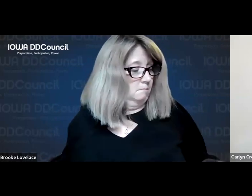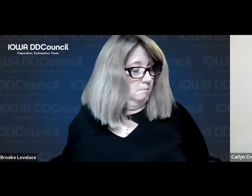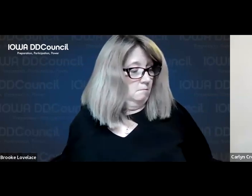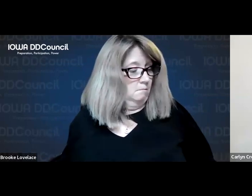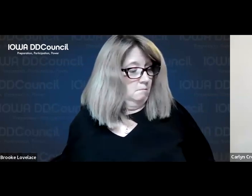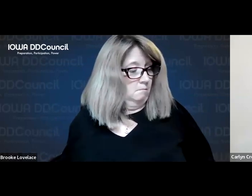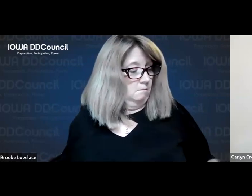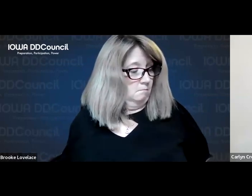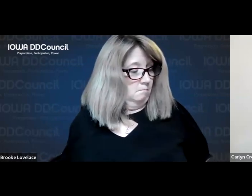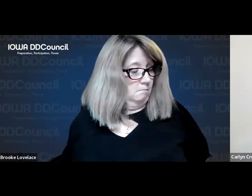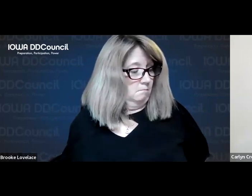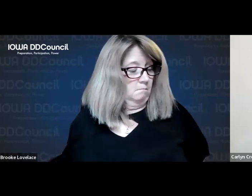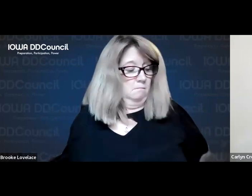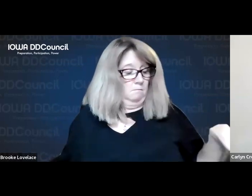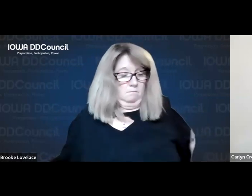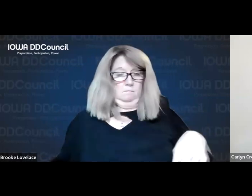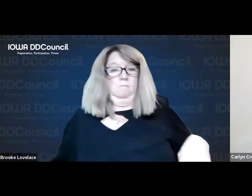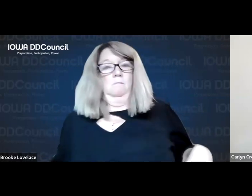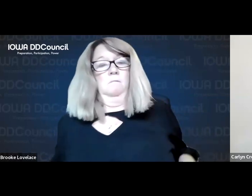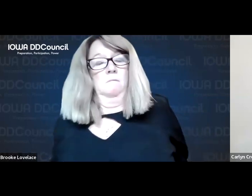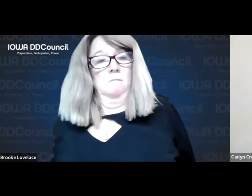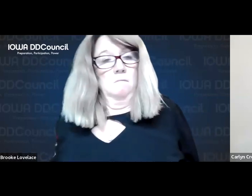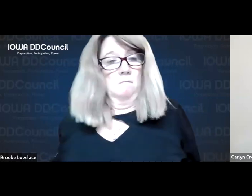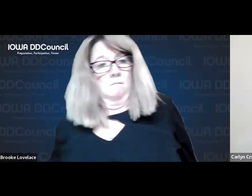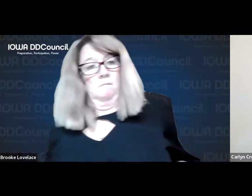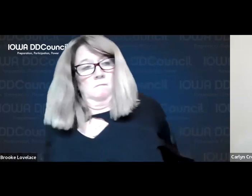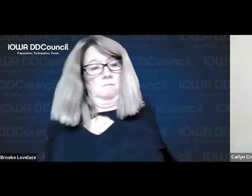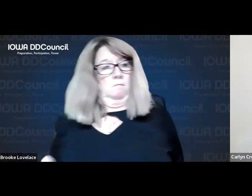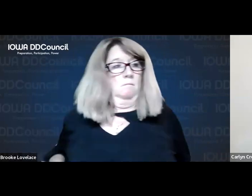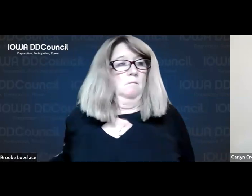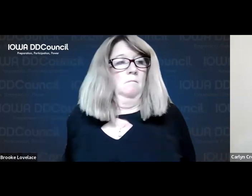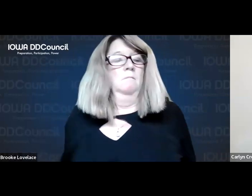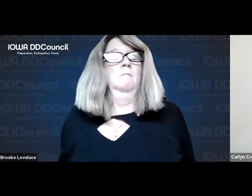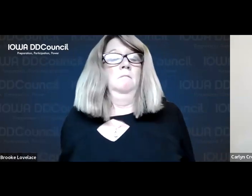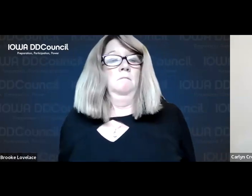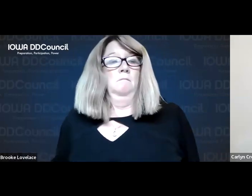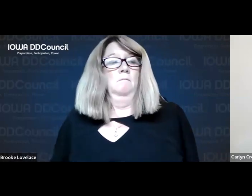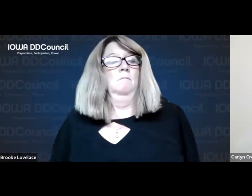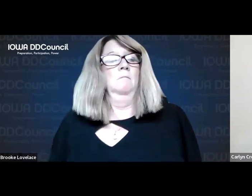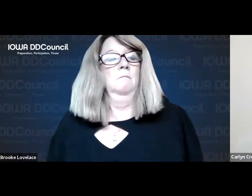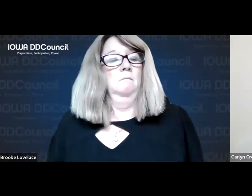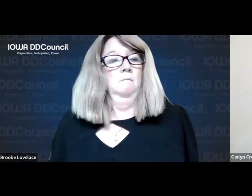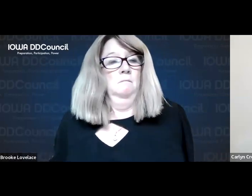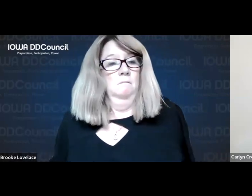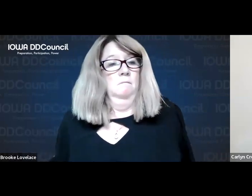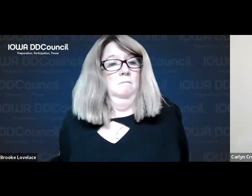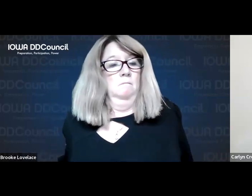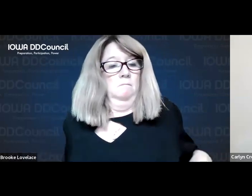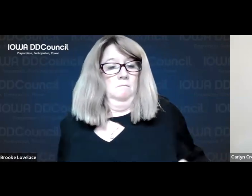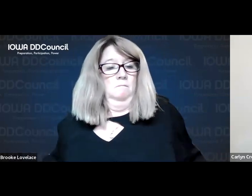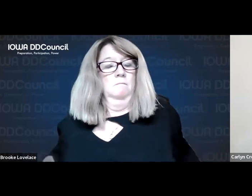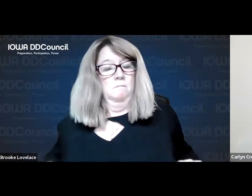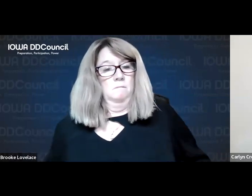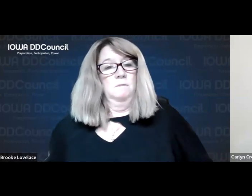it's looking like I'm going to do another one with Representative Rokana out of California, and that will happen probably at the end of